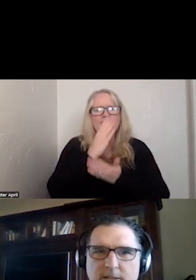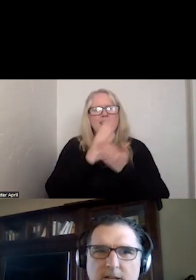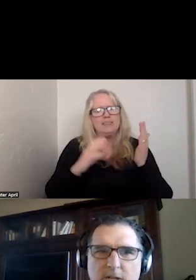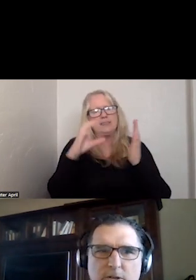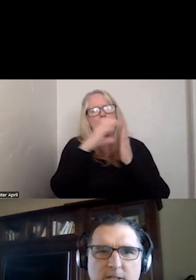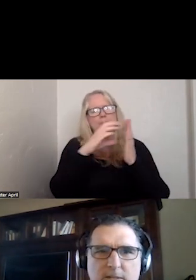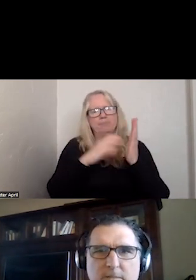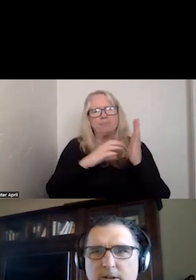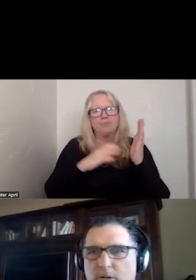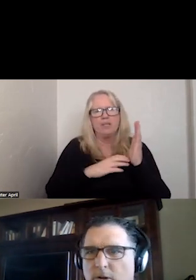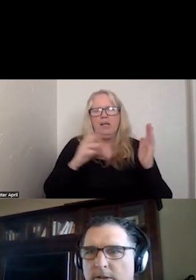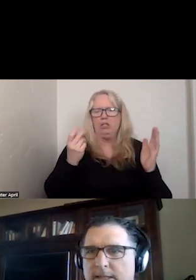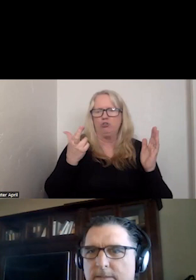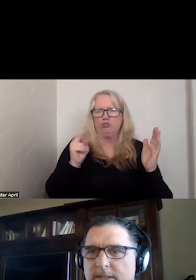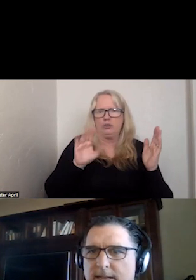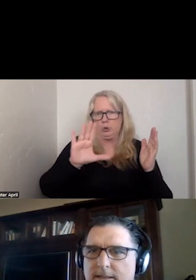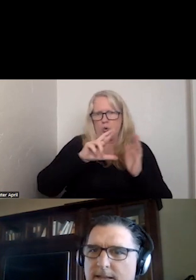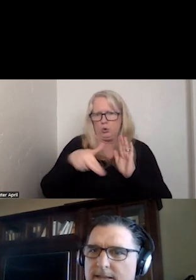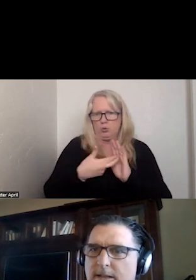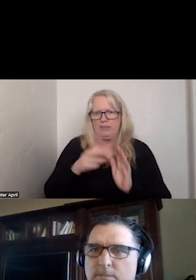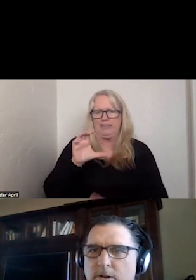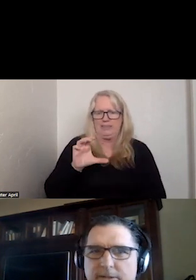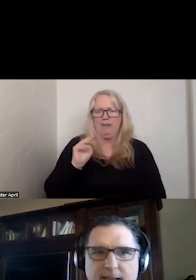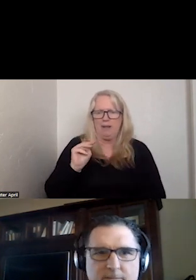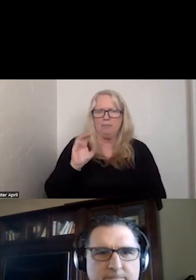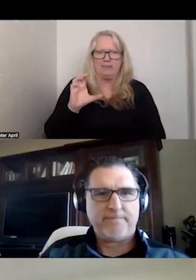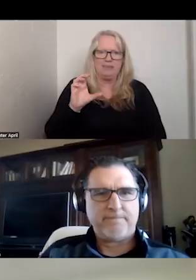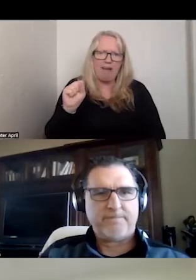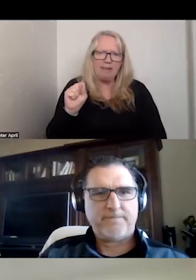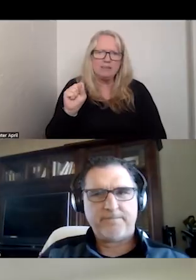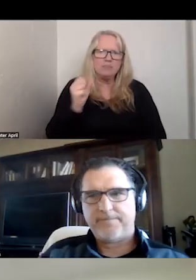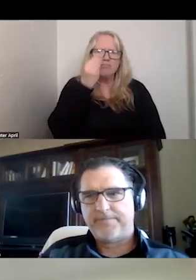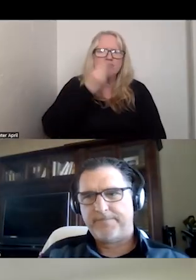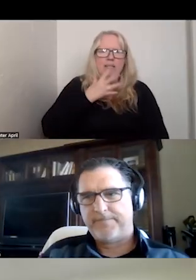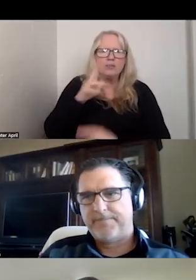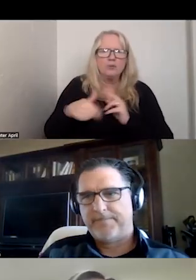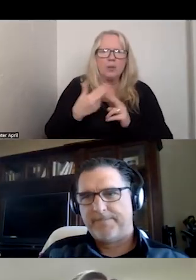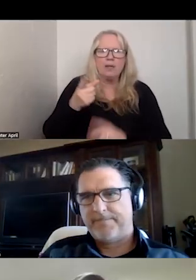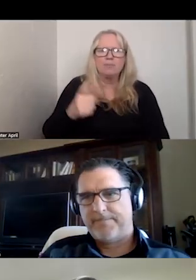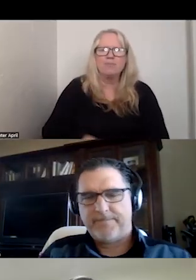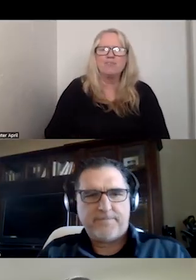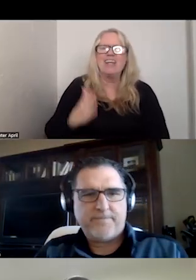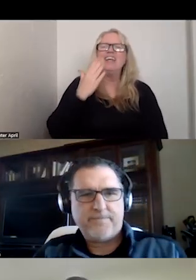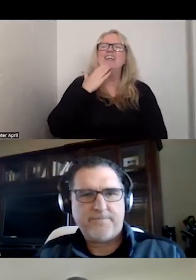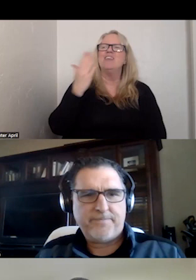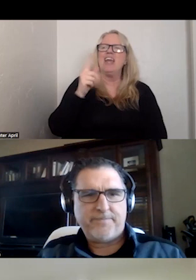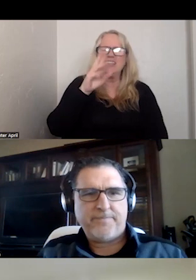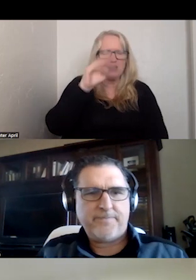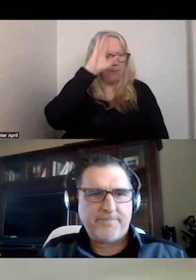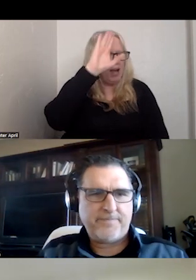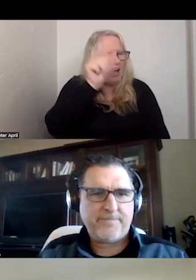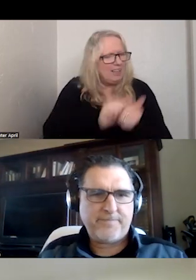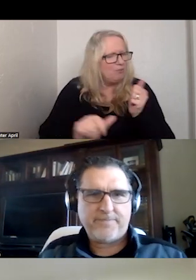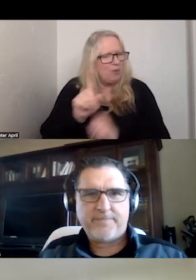crisis. And Kristen, in her role in CMCS, tell us more about that. Great, thanks, Tom. Hi, everyone.